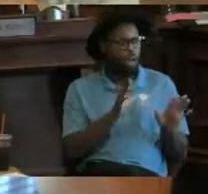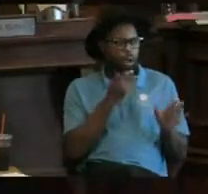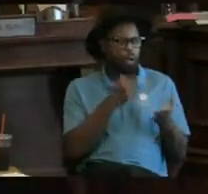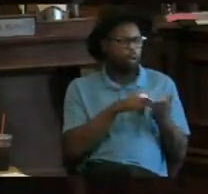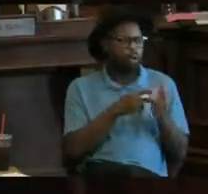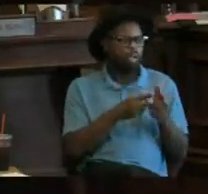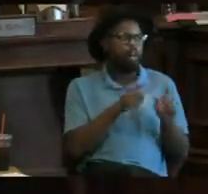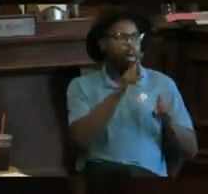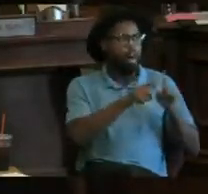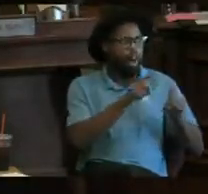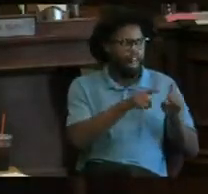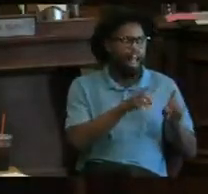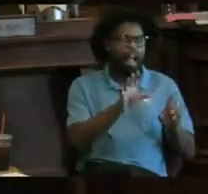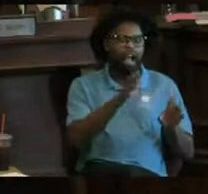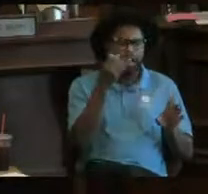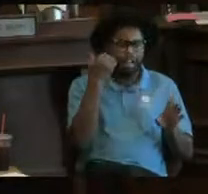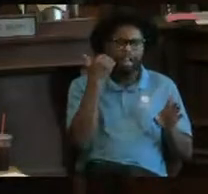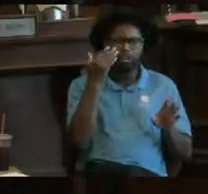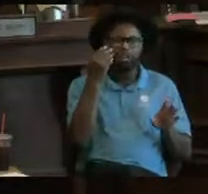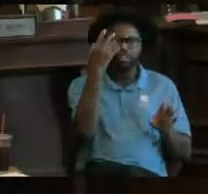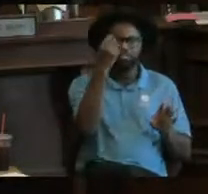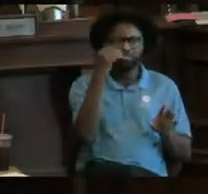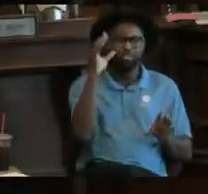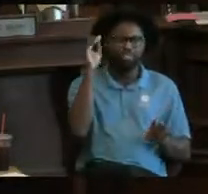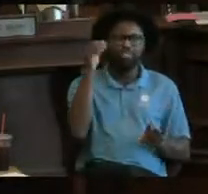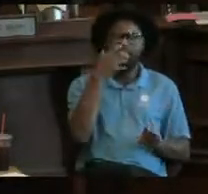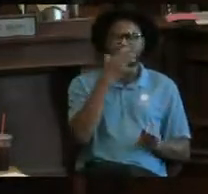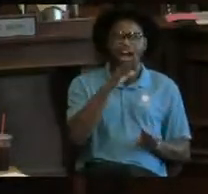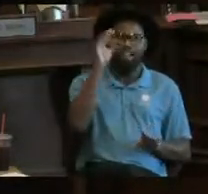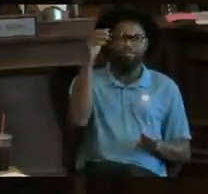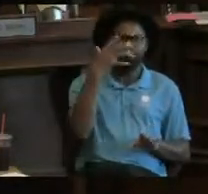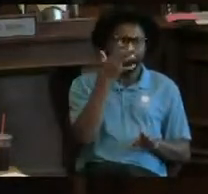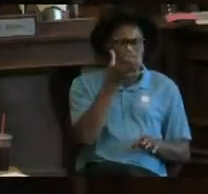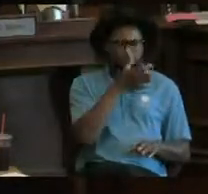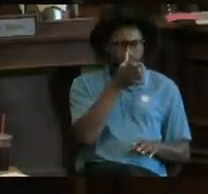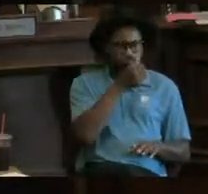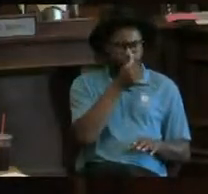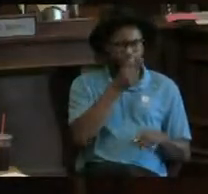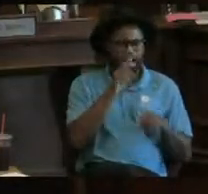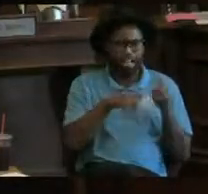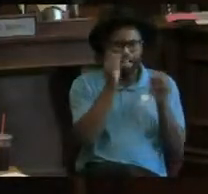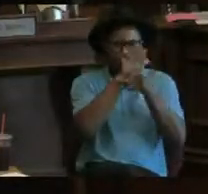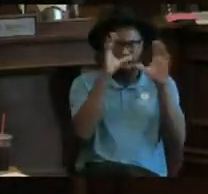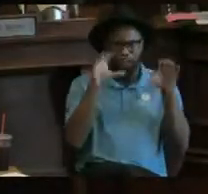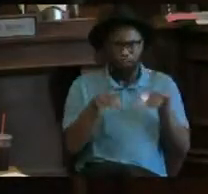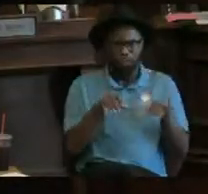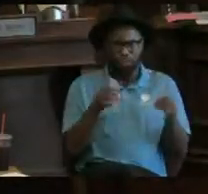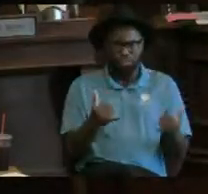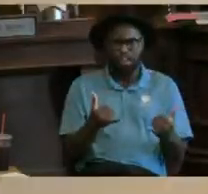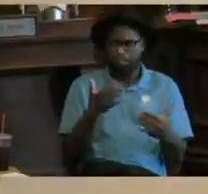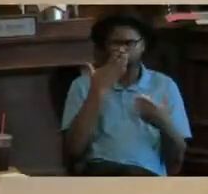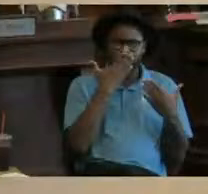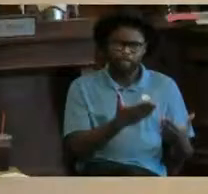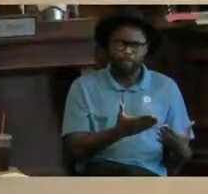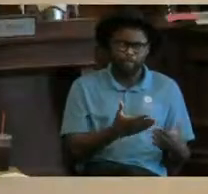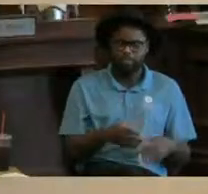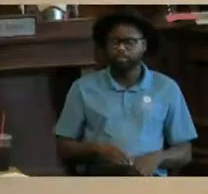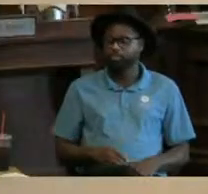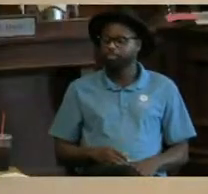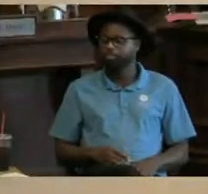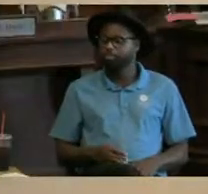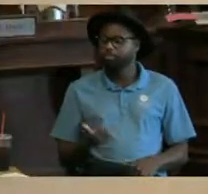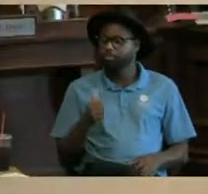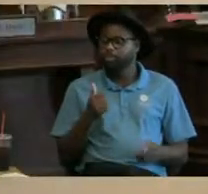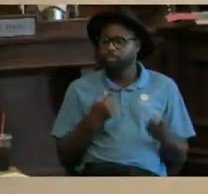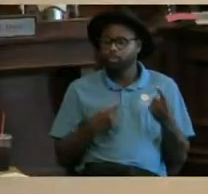are out there doing hard work, and it's hot out there, too. I can't imagine doing that right now, but thank you. You're welcome. Any other questions, comments,